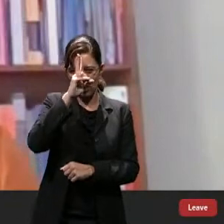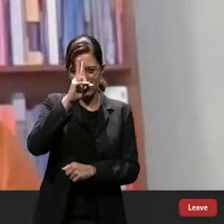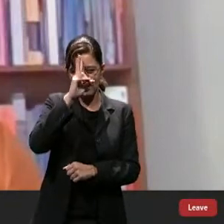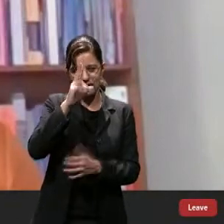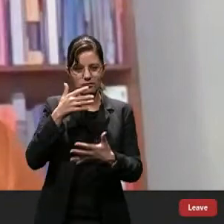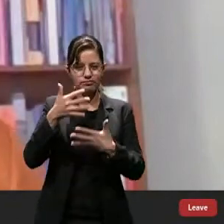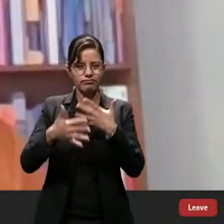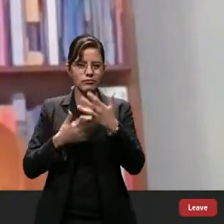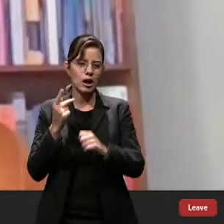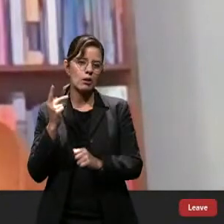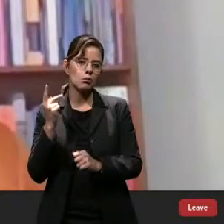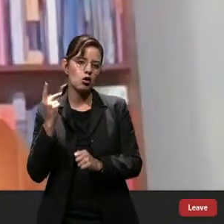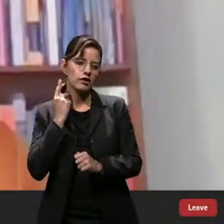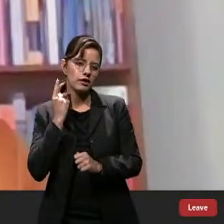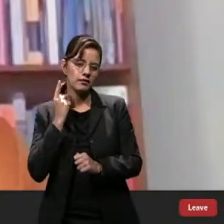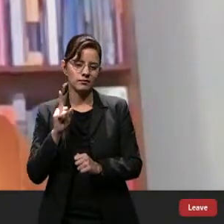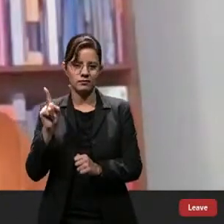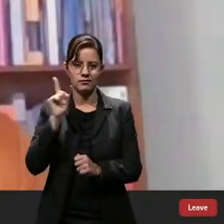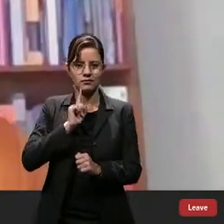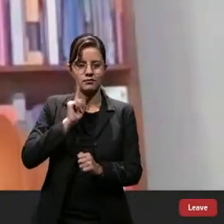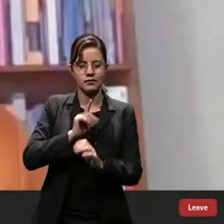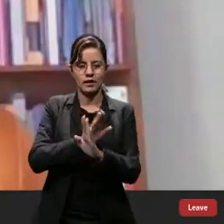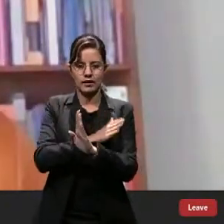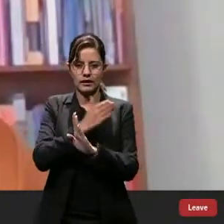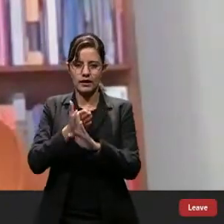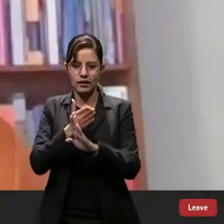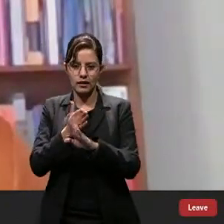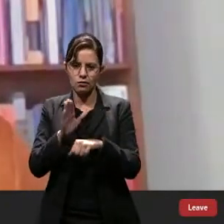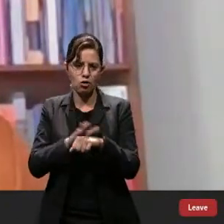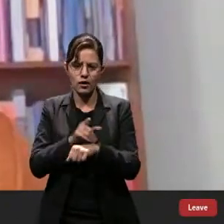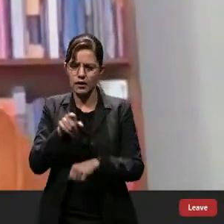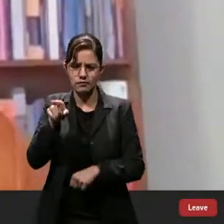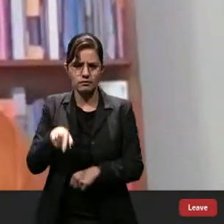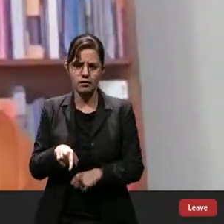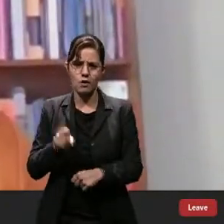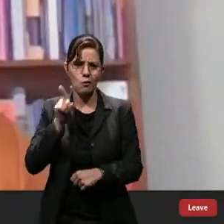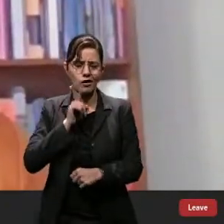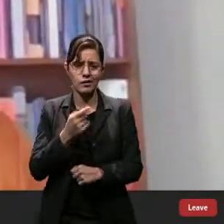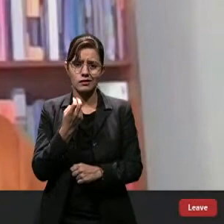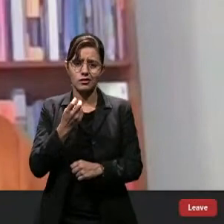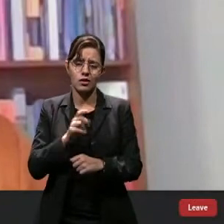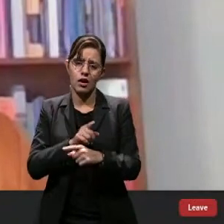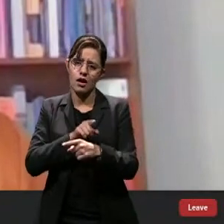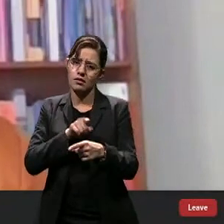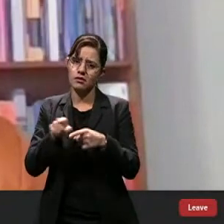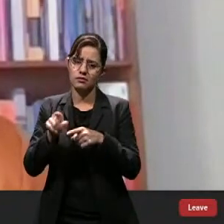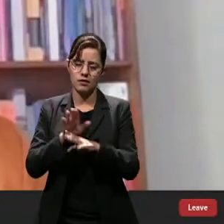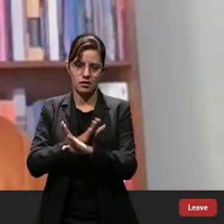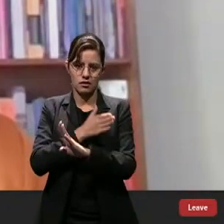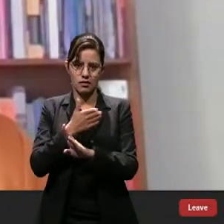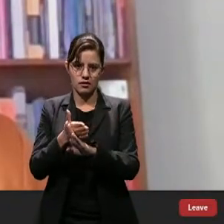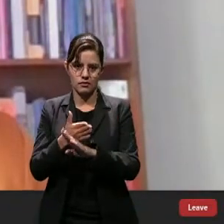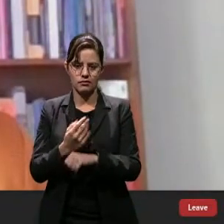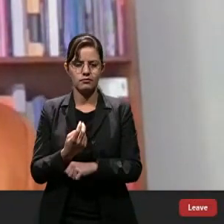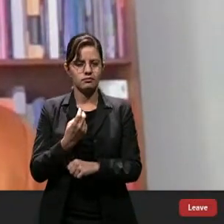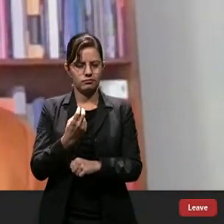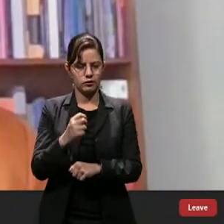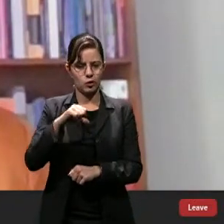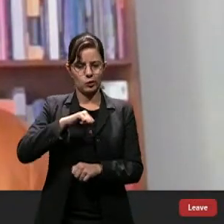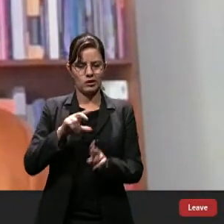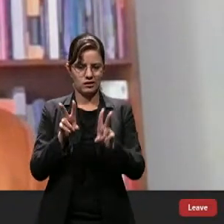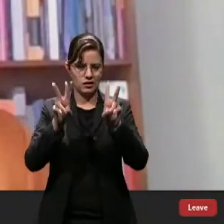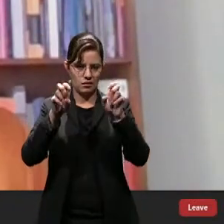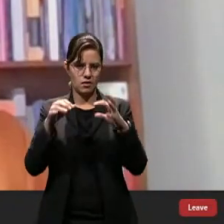expression of violence against women, which is considered gender-based political violence. These